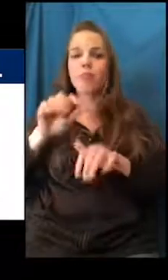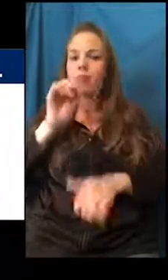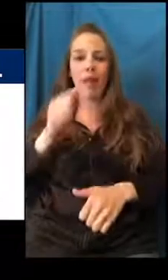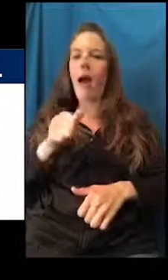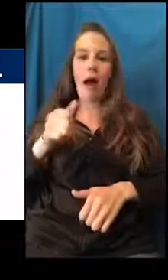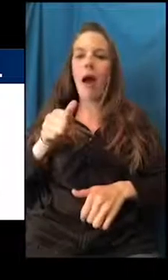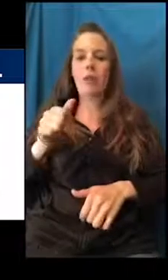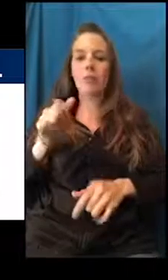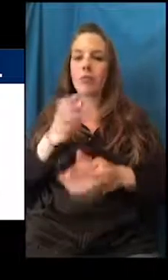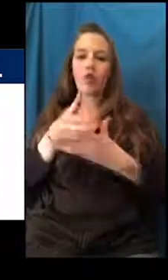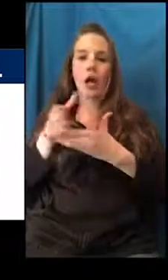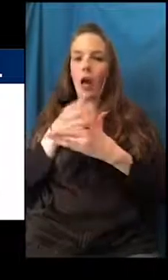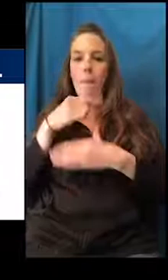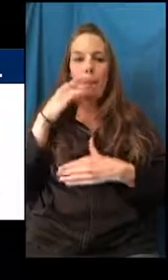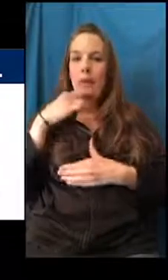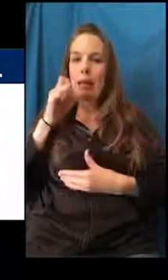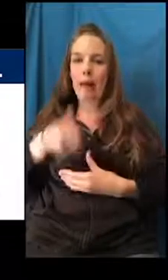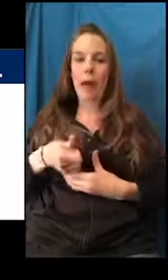publicly on that recording.